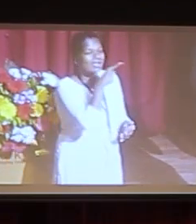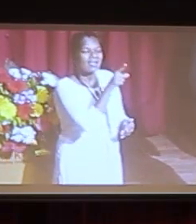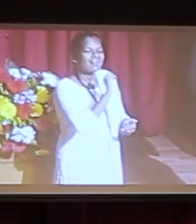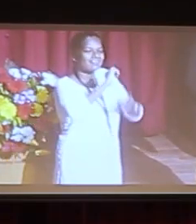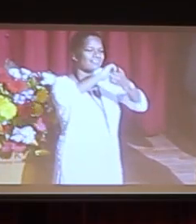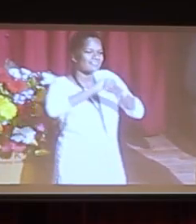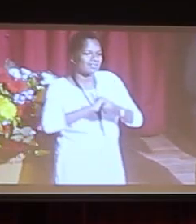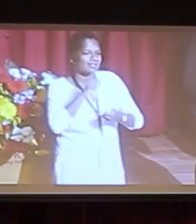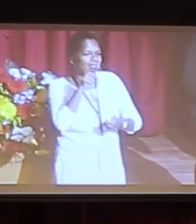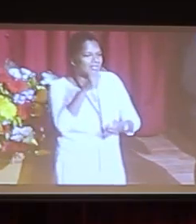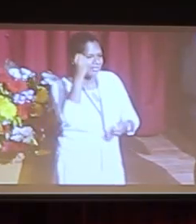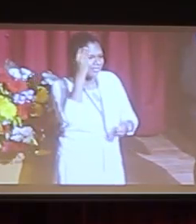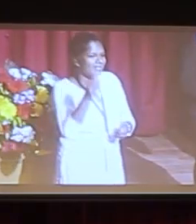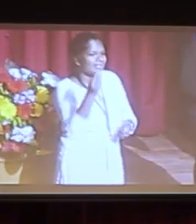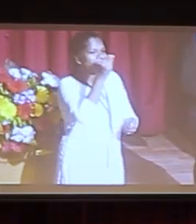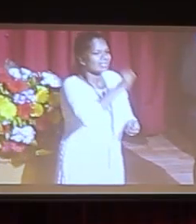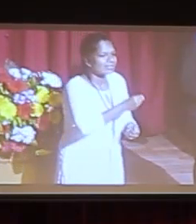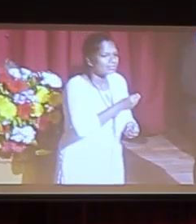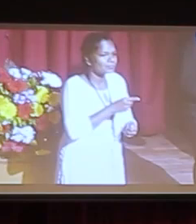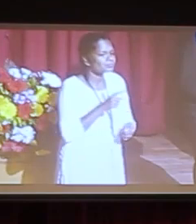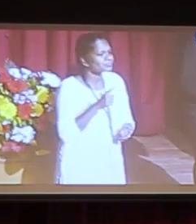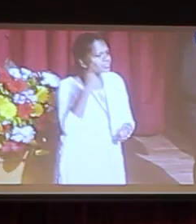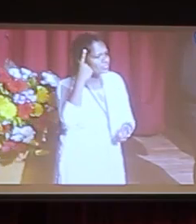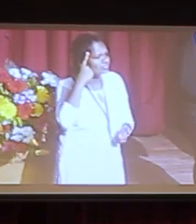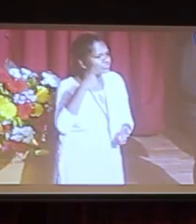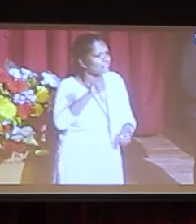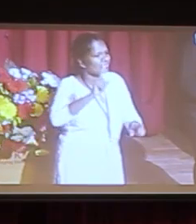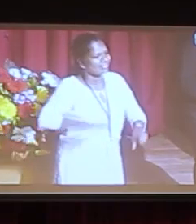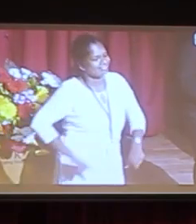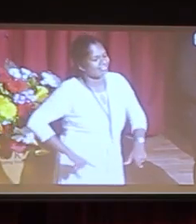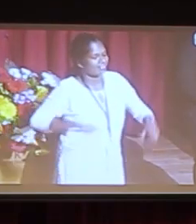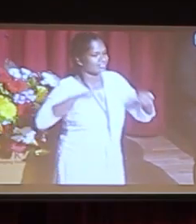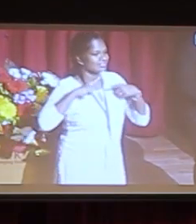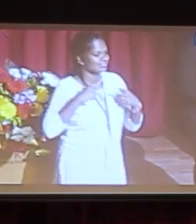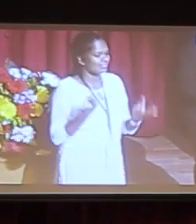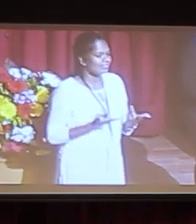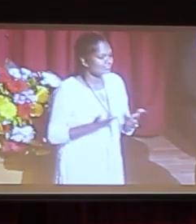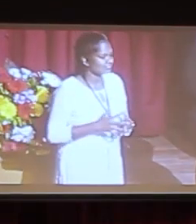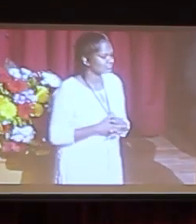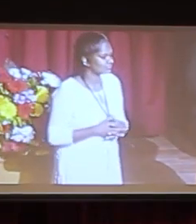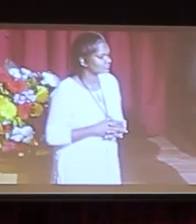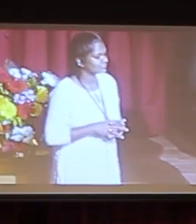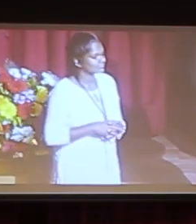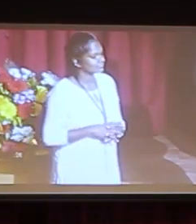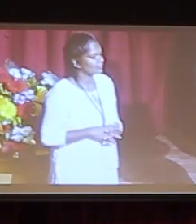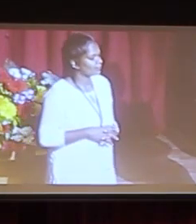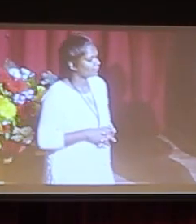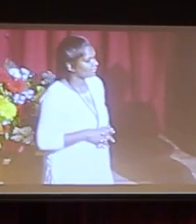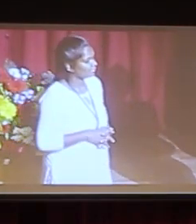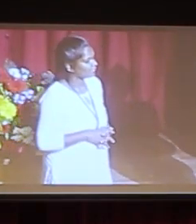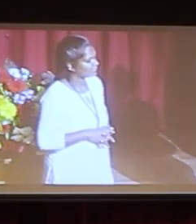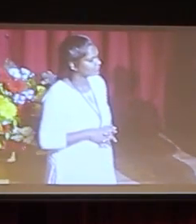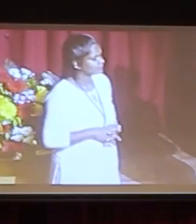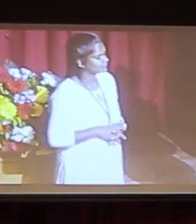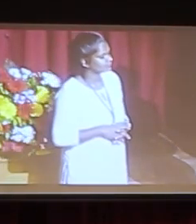his remains with him for the rest of his life. Next slide, please.